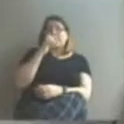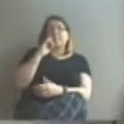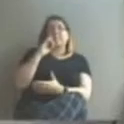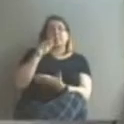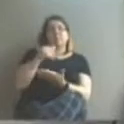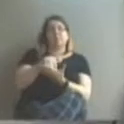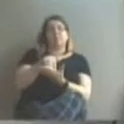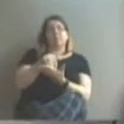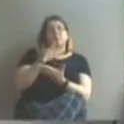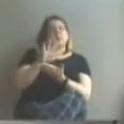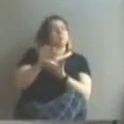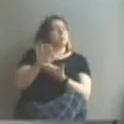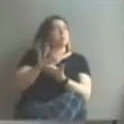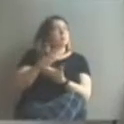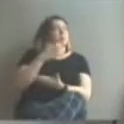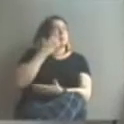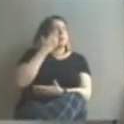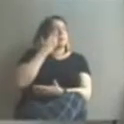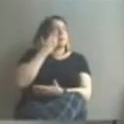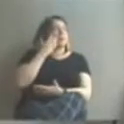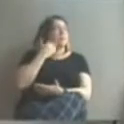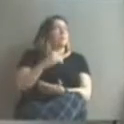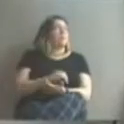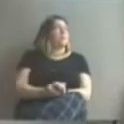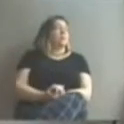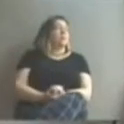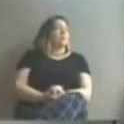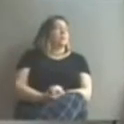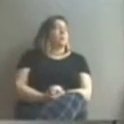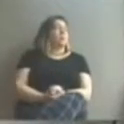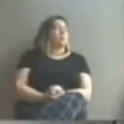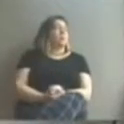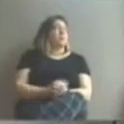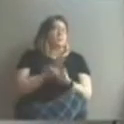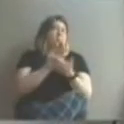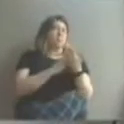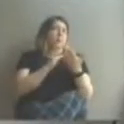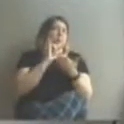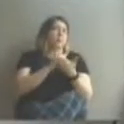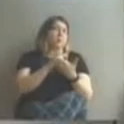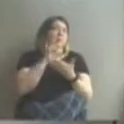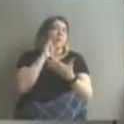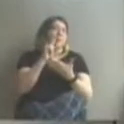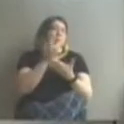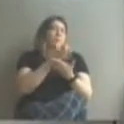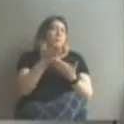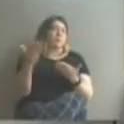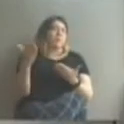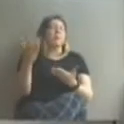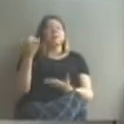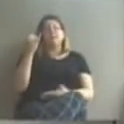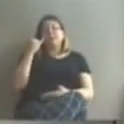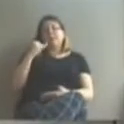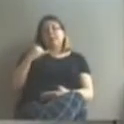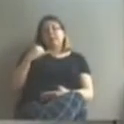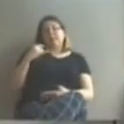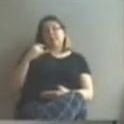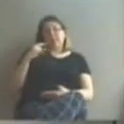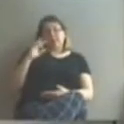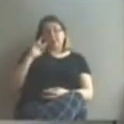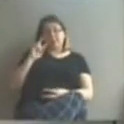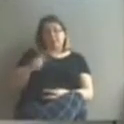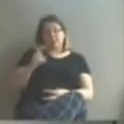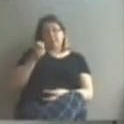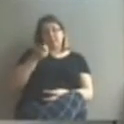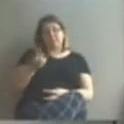centralized custodians. Okay, but if I heard you correctly, you said part of that would go to supplies, because if I'm looking at the multiple